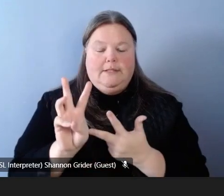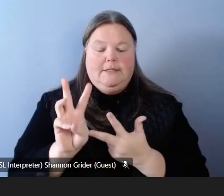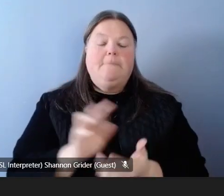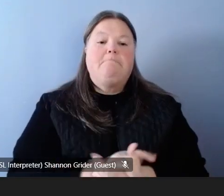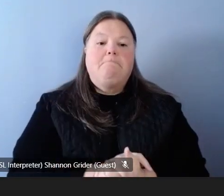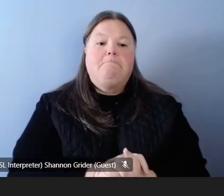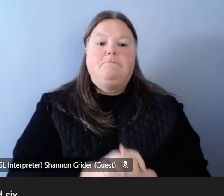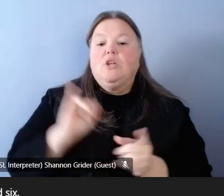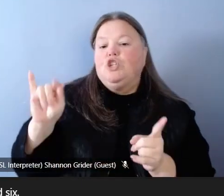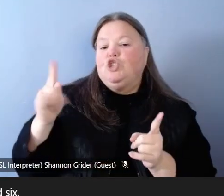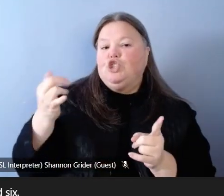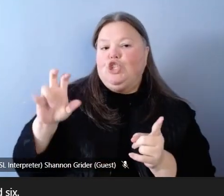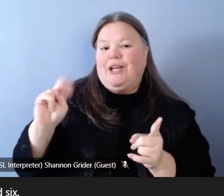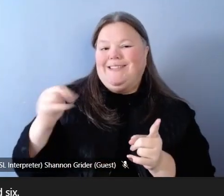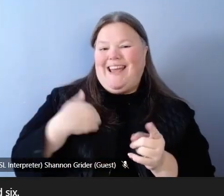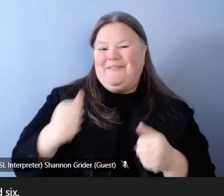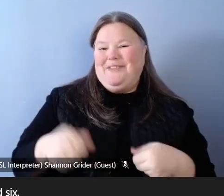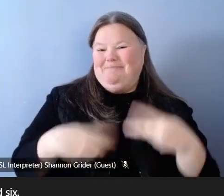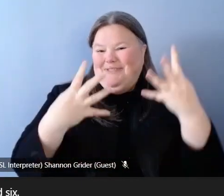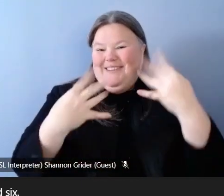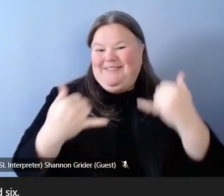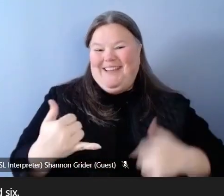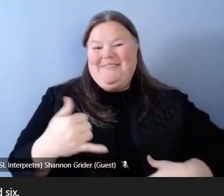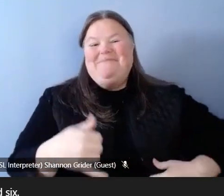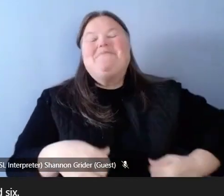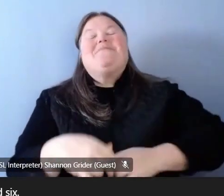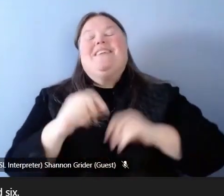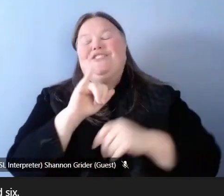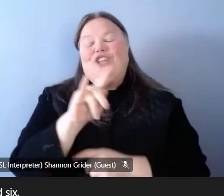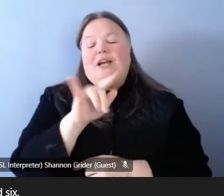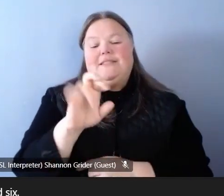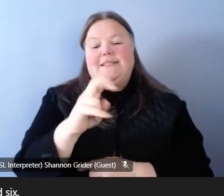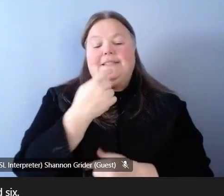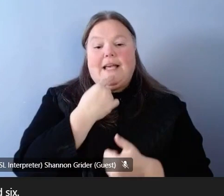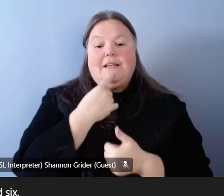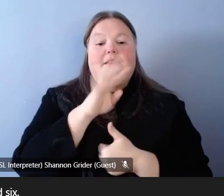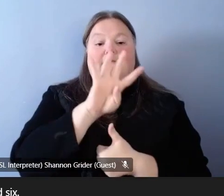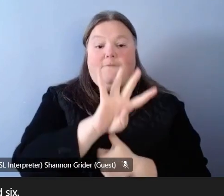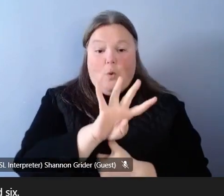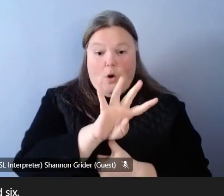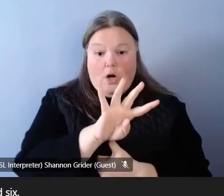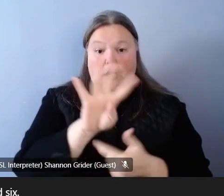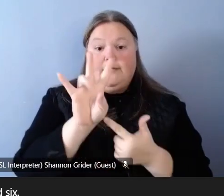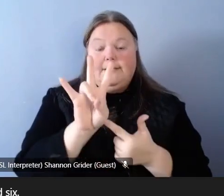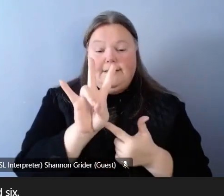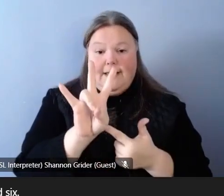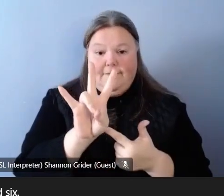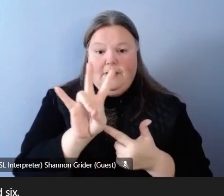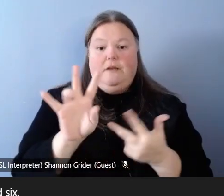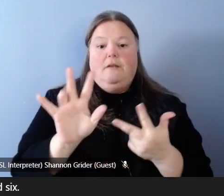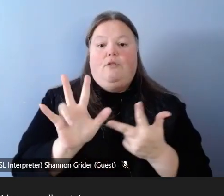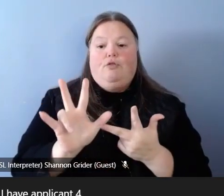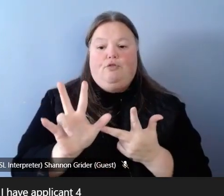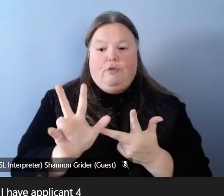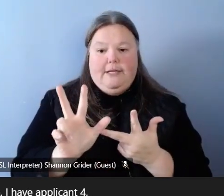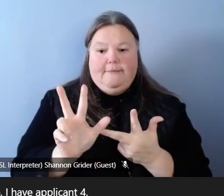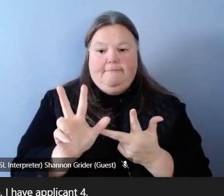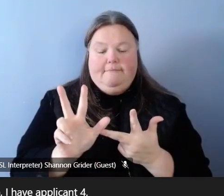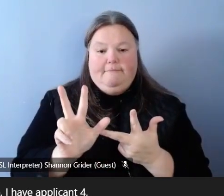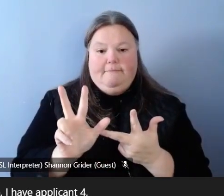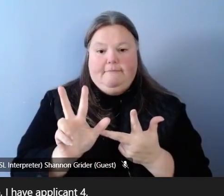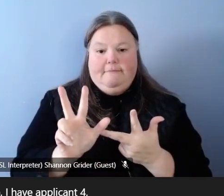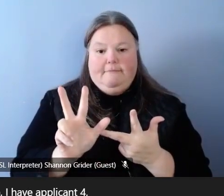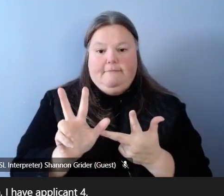I can pop in now. I got it all pulled up. I have applicant 4, 7, and 3.